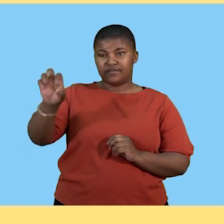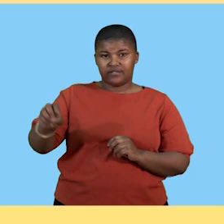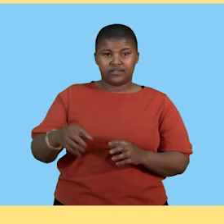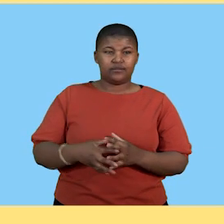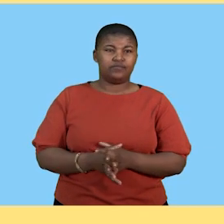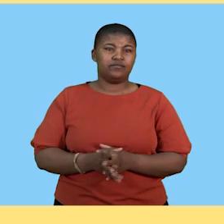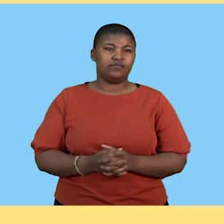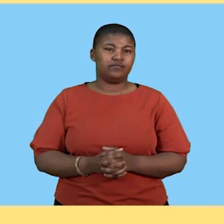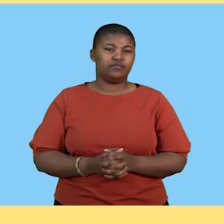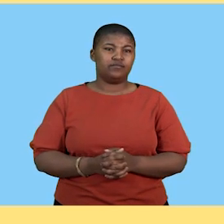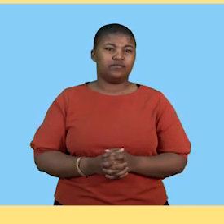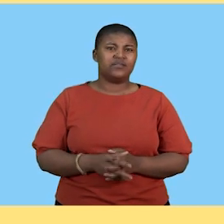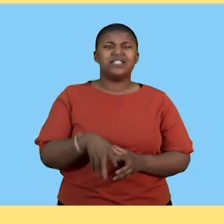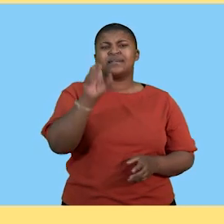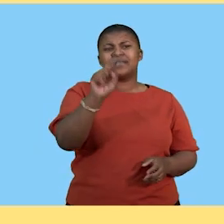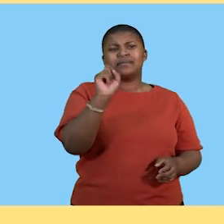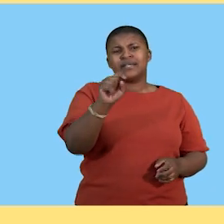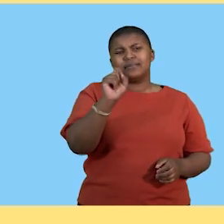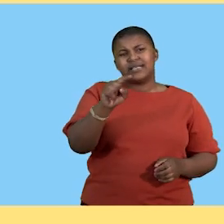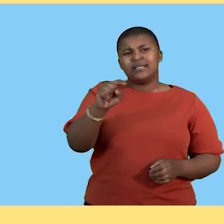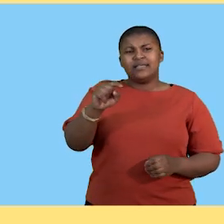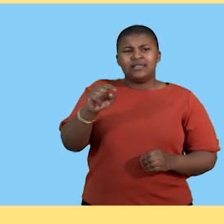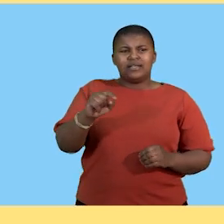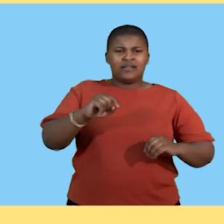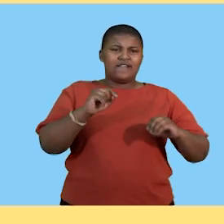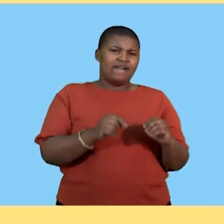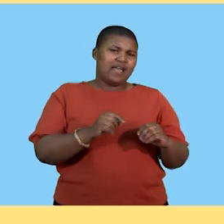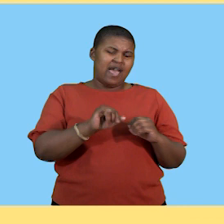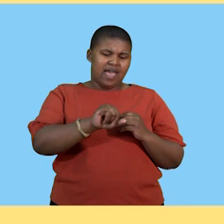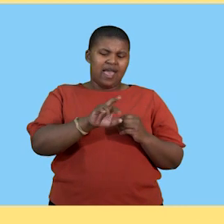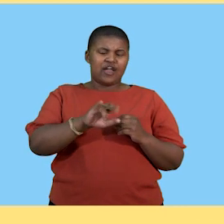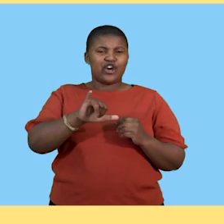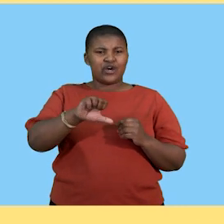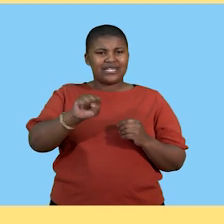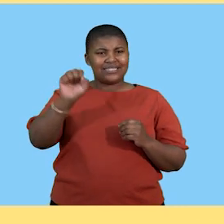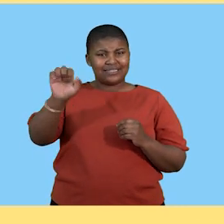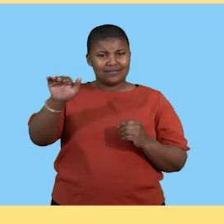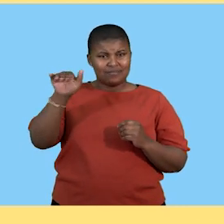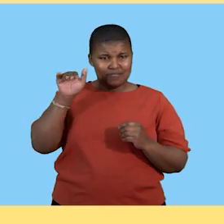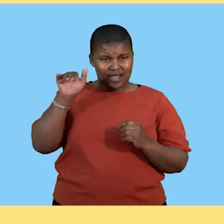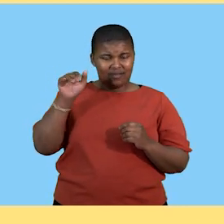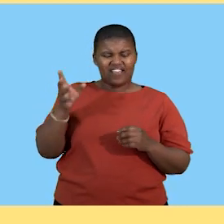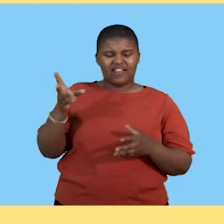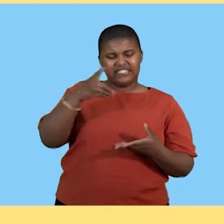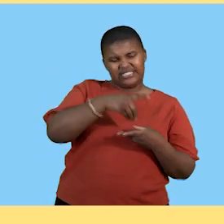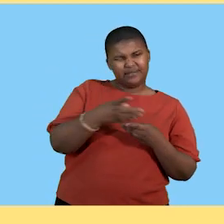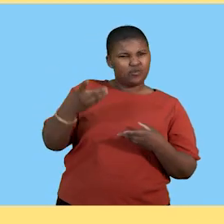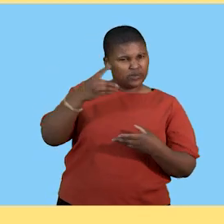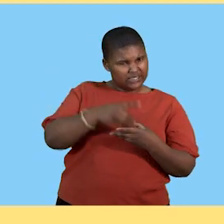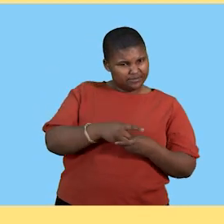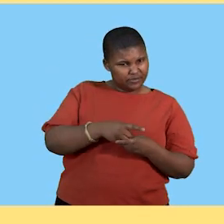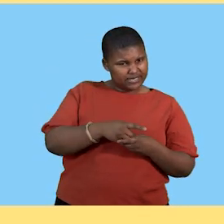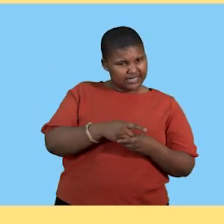443,150. Then, a part of the fixed deposit at AB Bank matures on 30 June. All right, so remember the financial year must